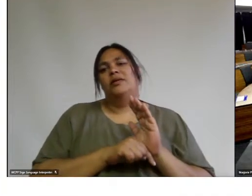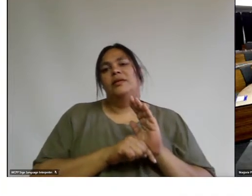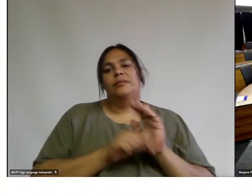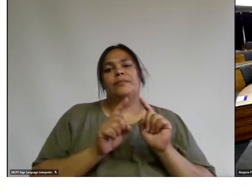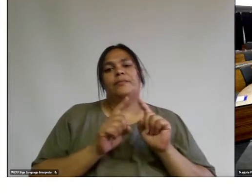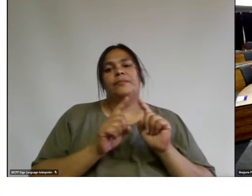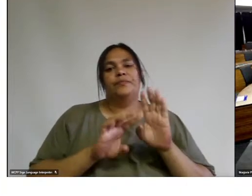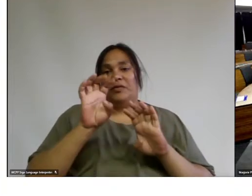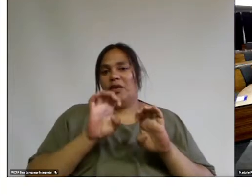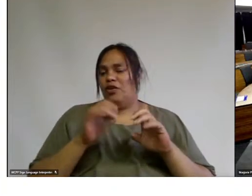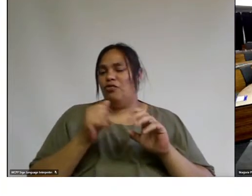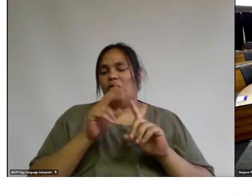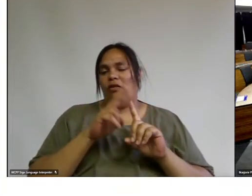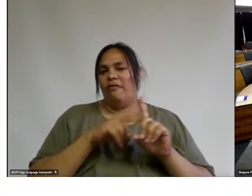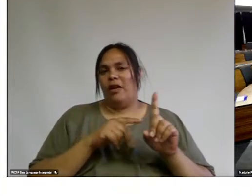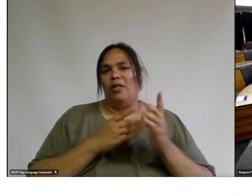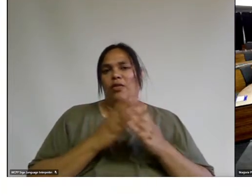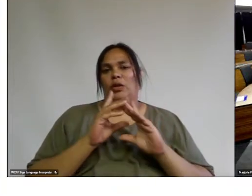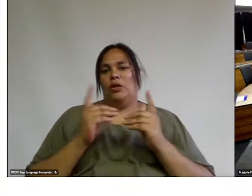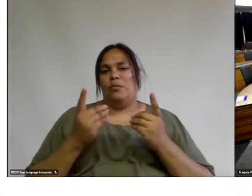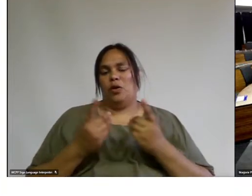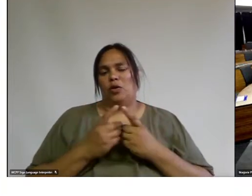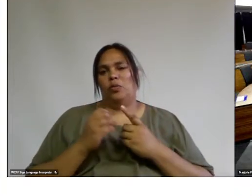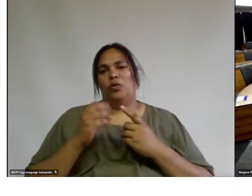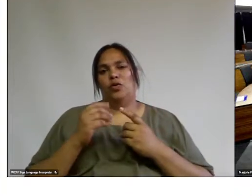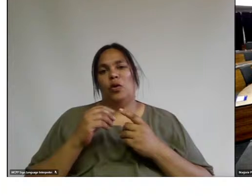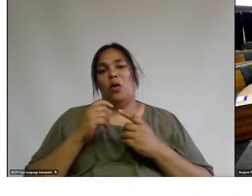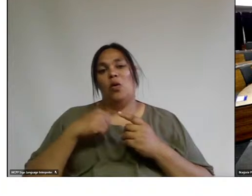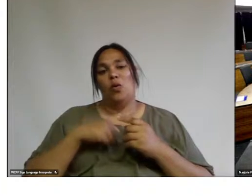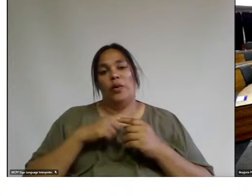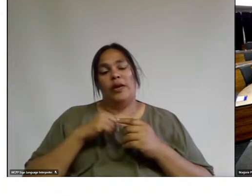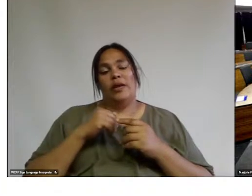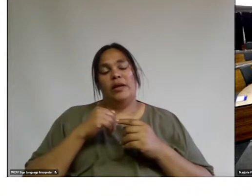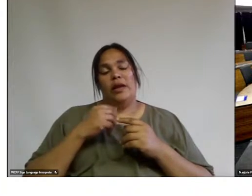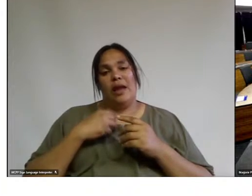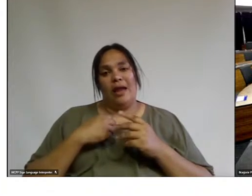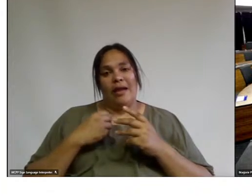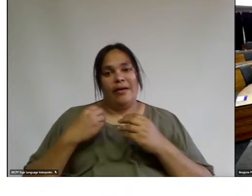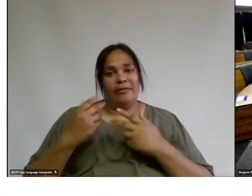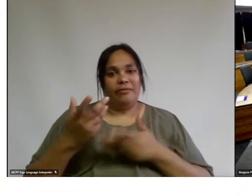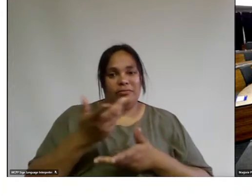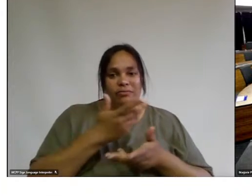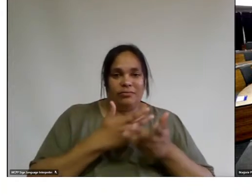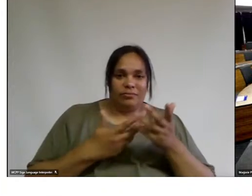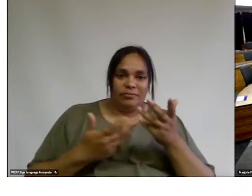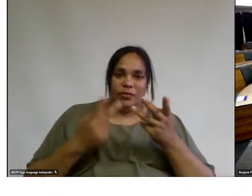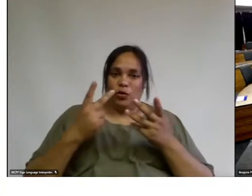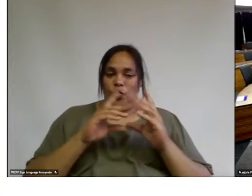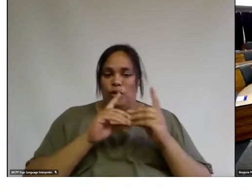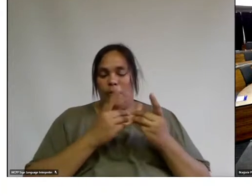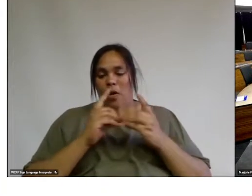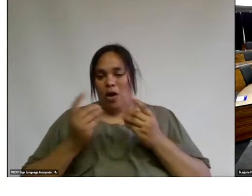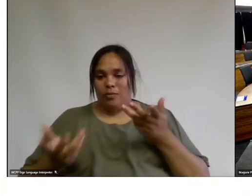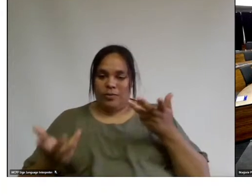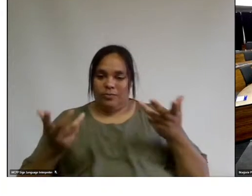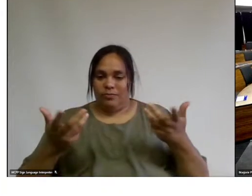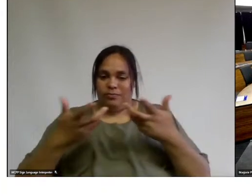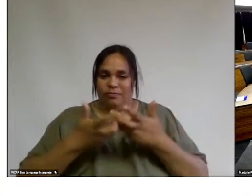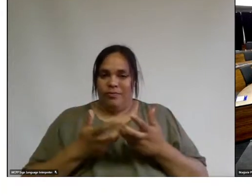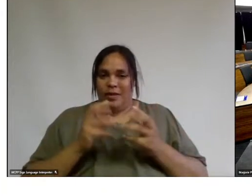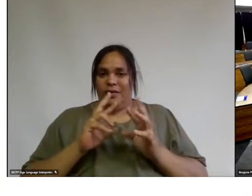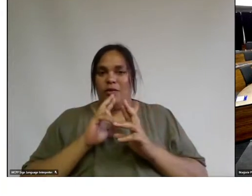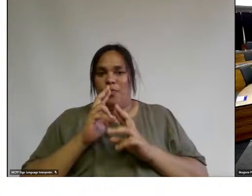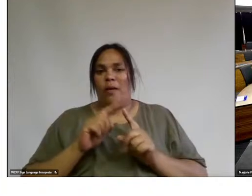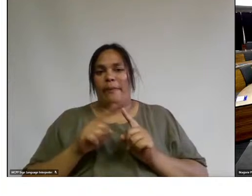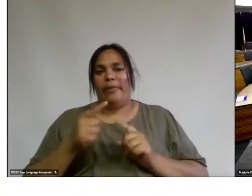deviation or non-compliance by the department. So how do we reconcile the two when the department in its report says